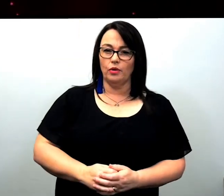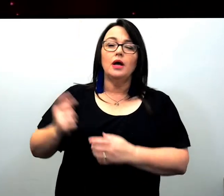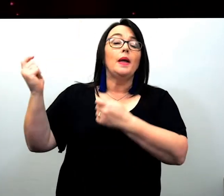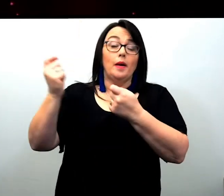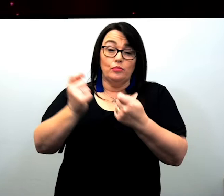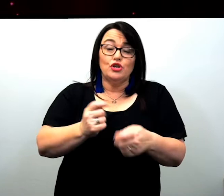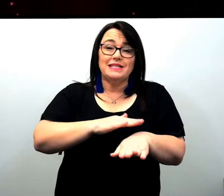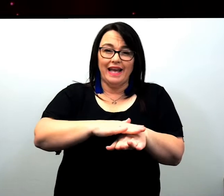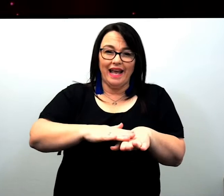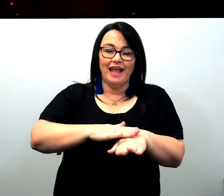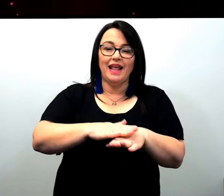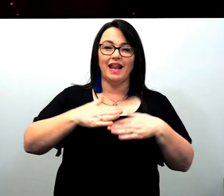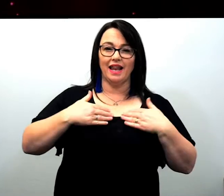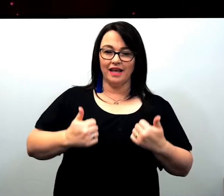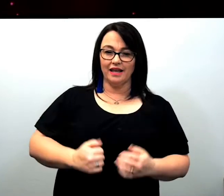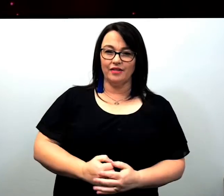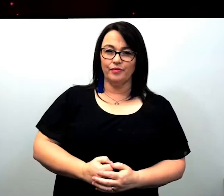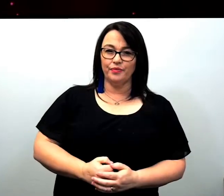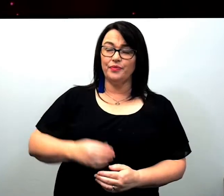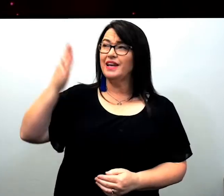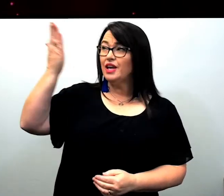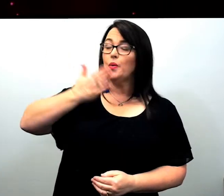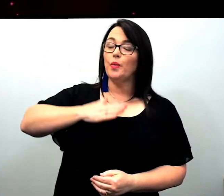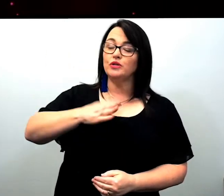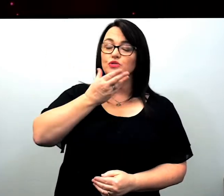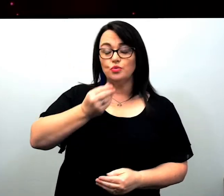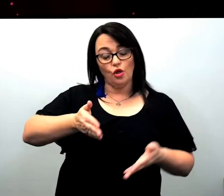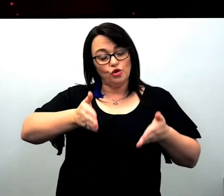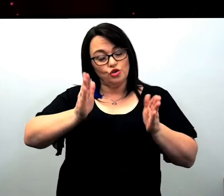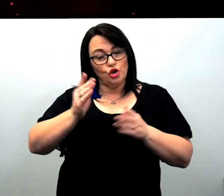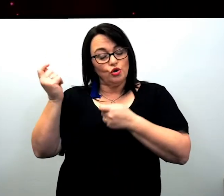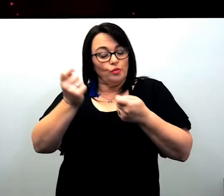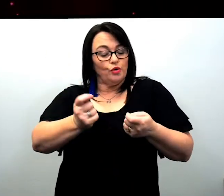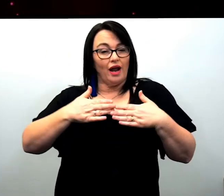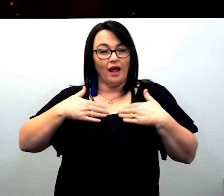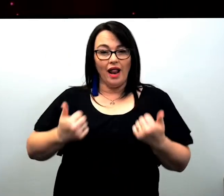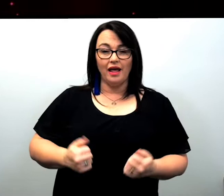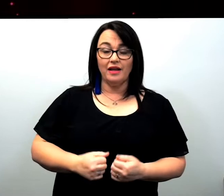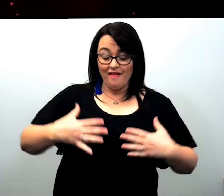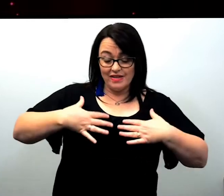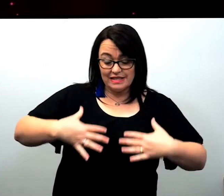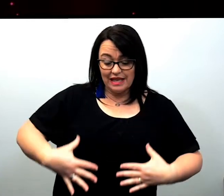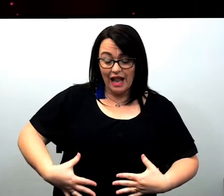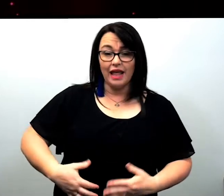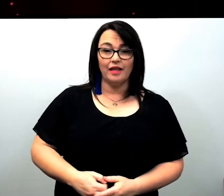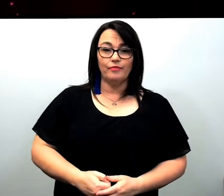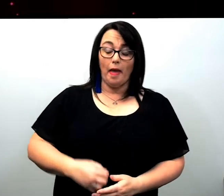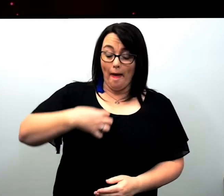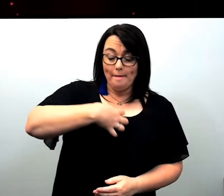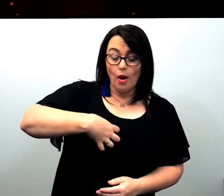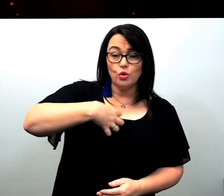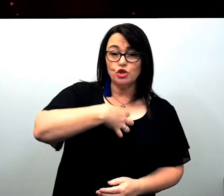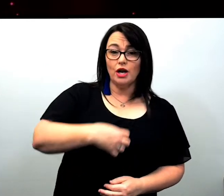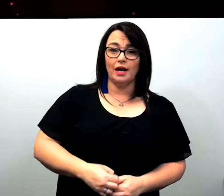God wants to use his church to bring healing to people's lives, whether it's physically, emotionally, whether it's